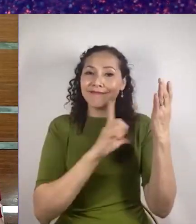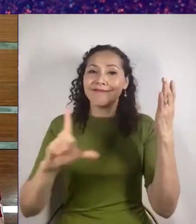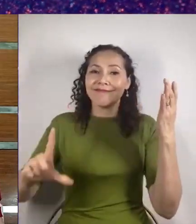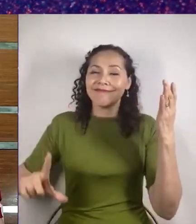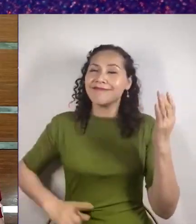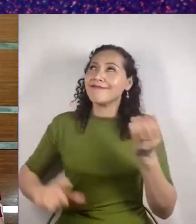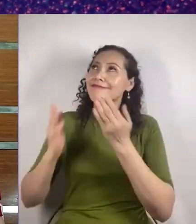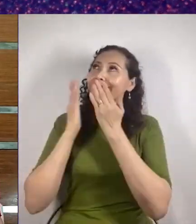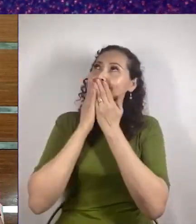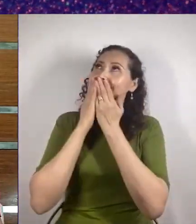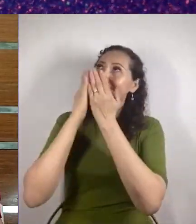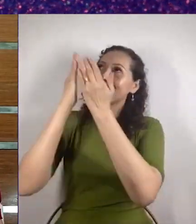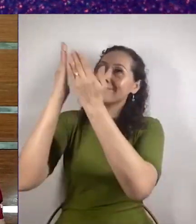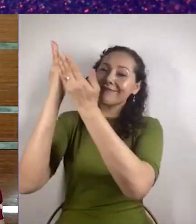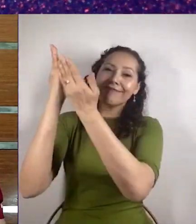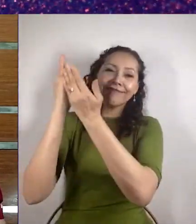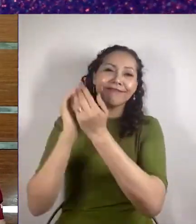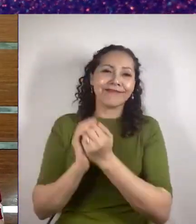grateful.